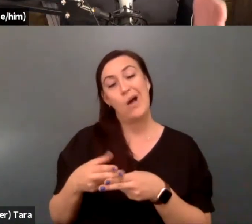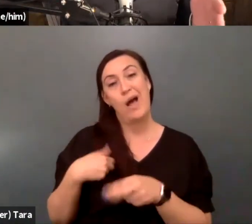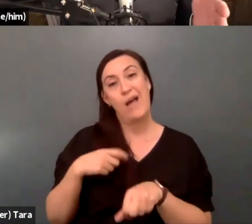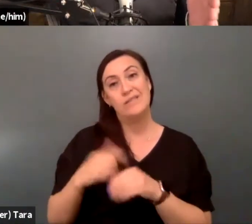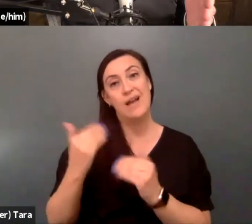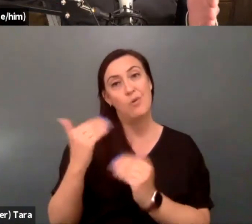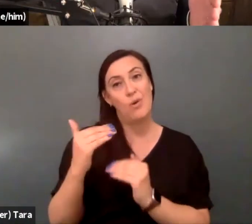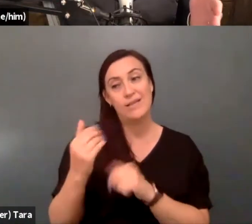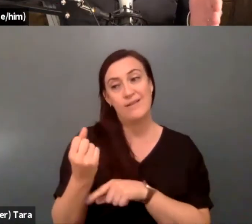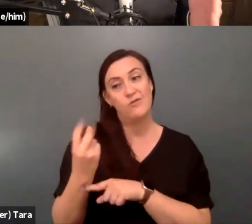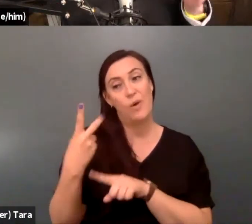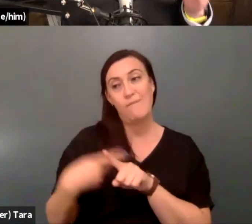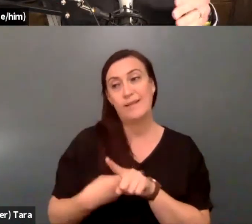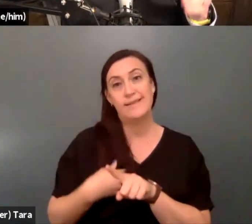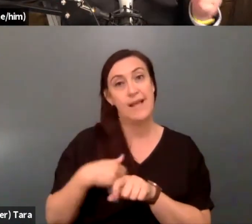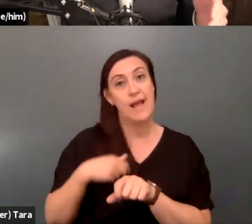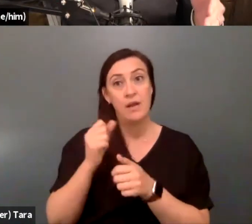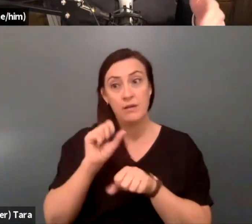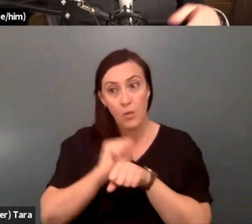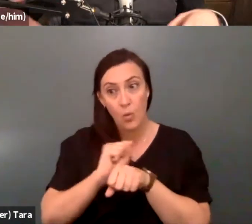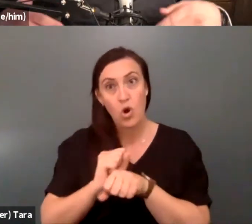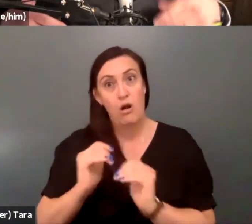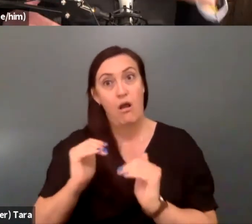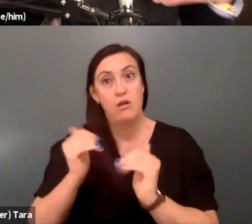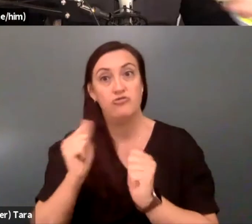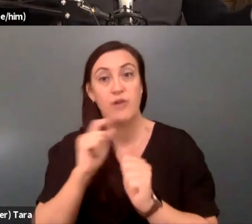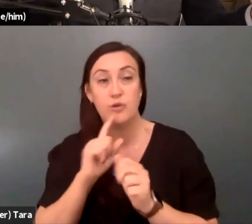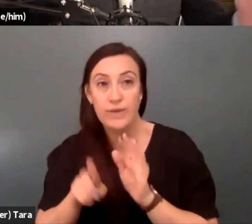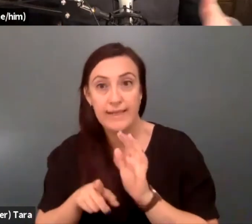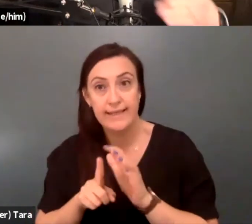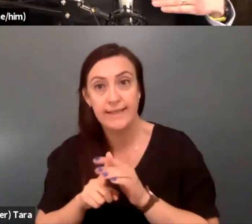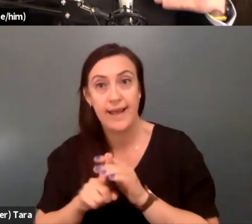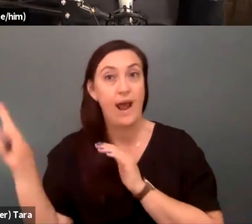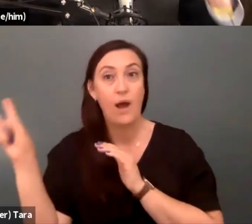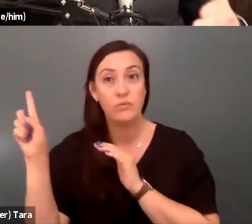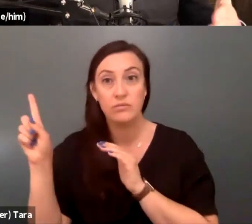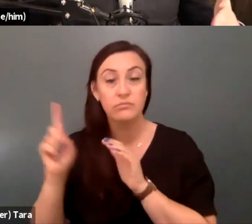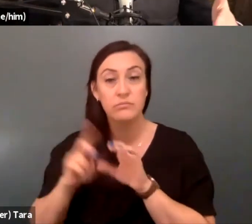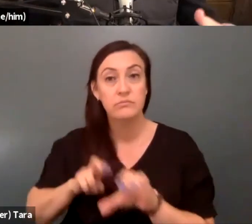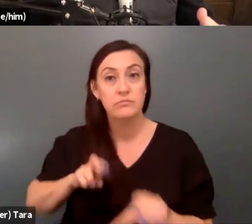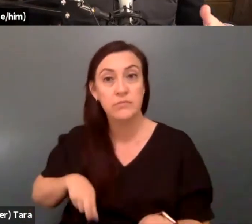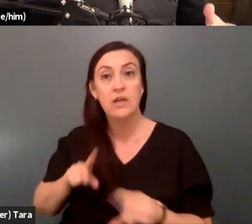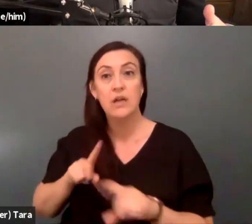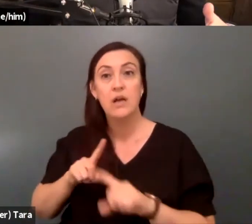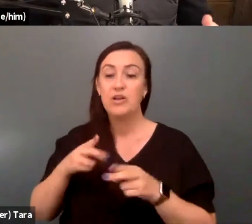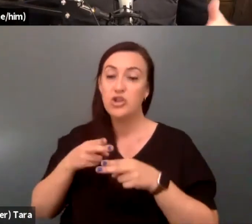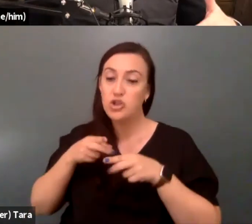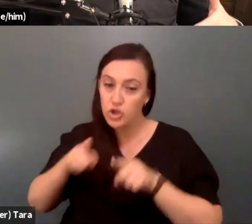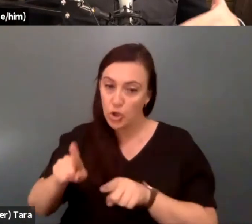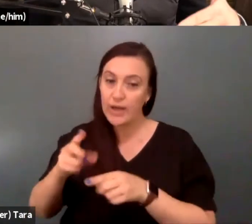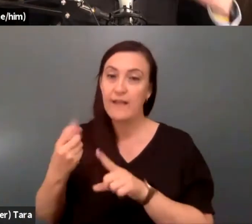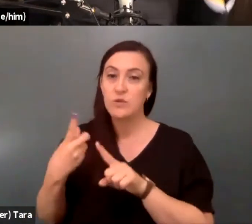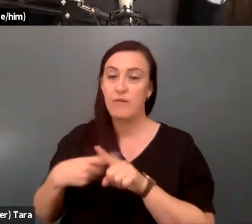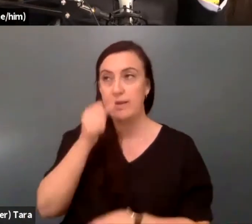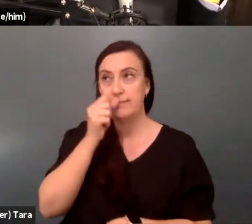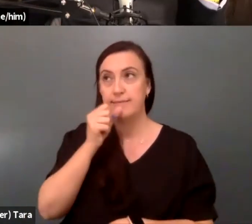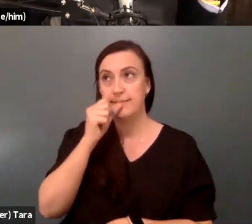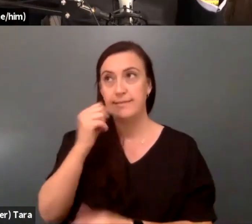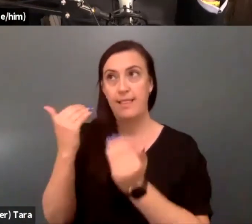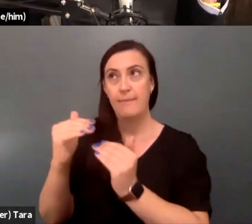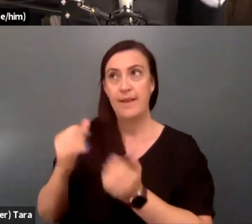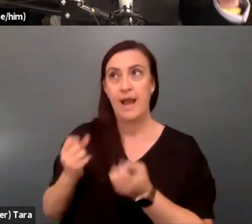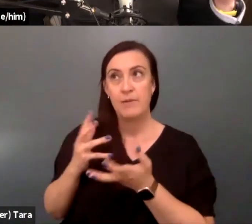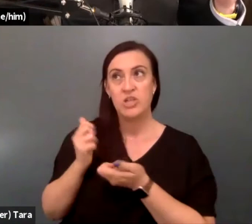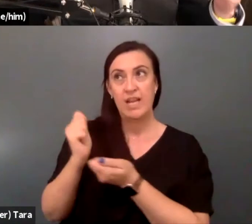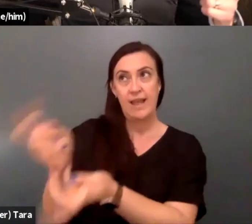12 months, and I'm going to work to get out at 12 months. But during this time, they only can have so much of me, and I'm doing